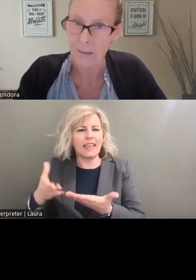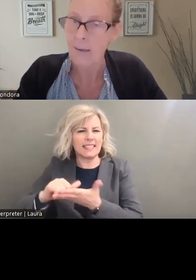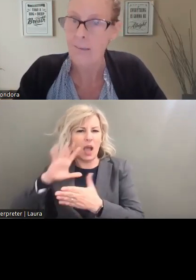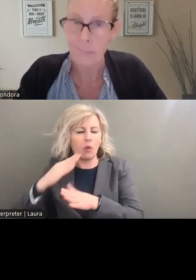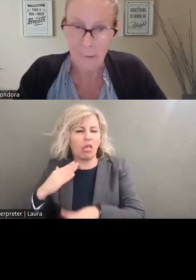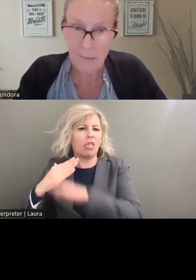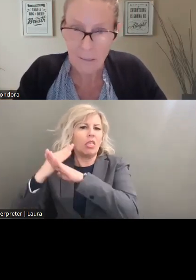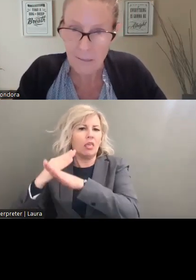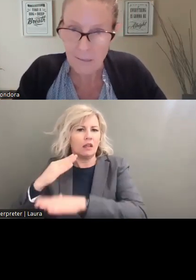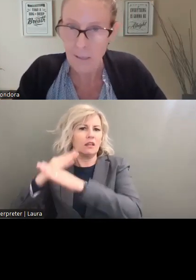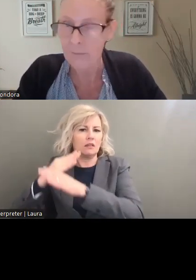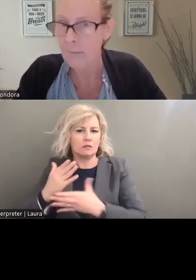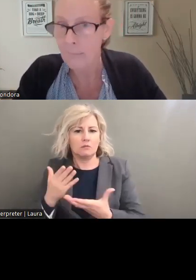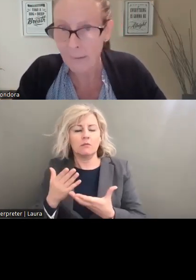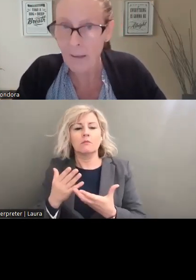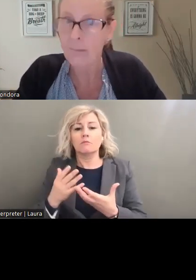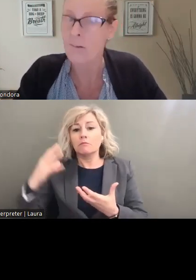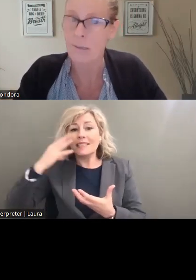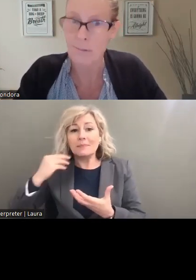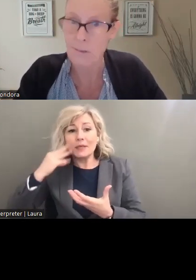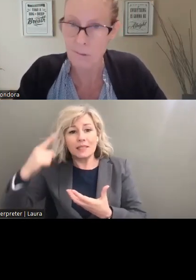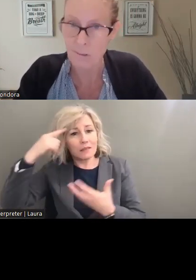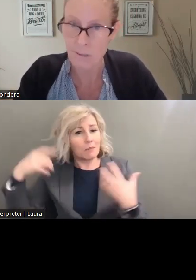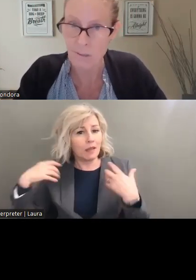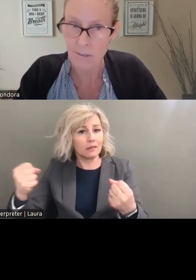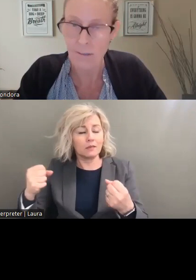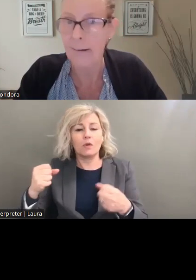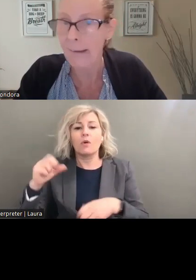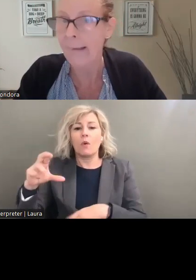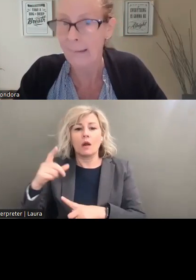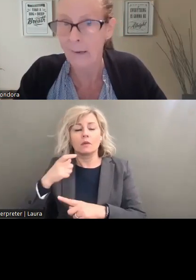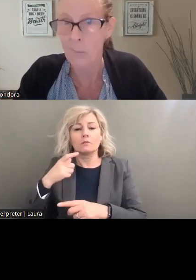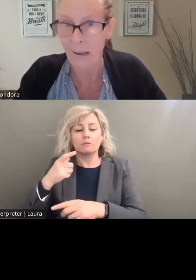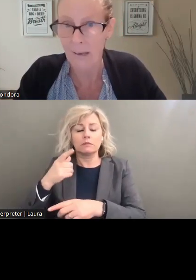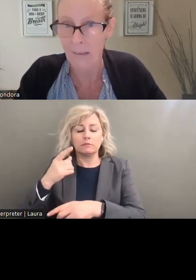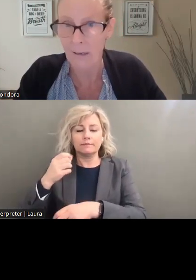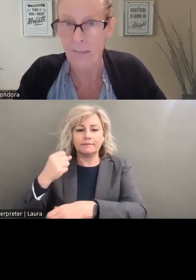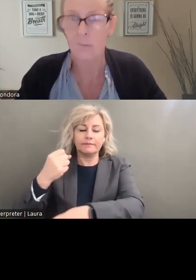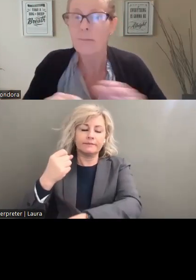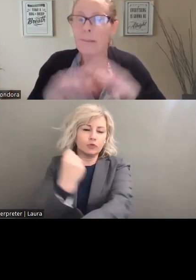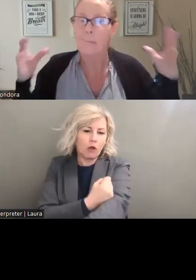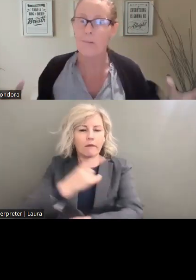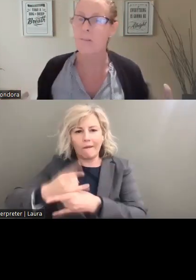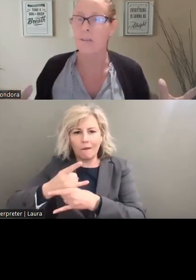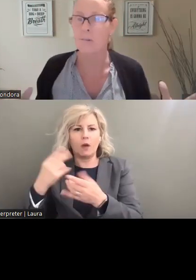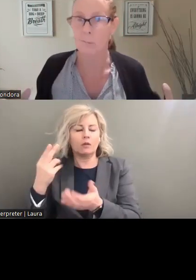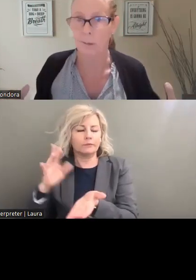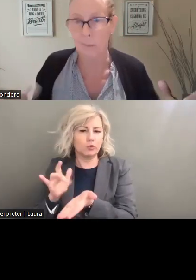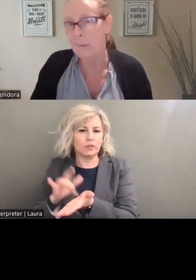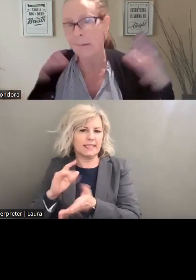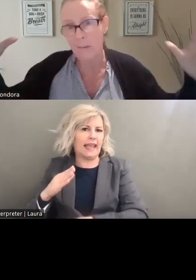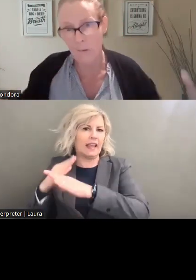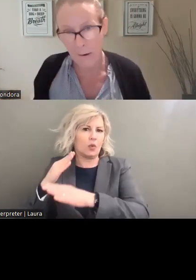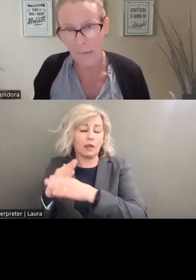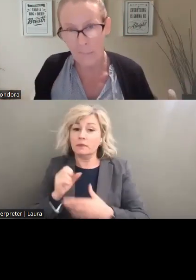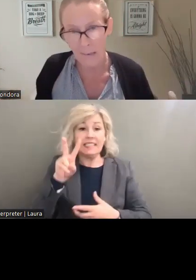interfere, experiences of mental health or substance use concerns that are getting in their way. Okay, so even in the person-centered world,